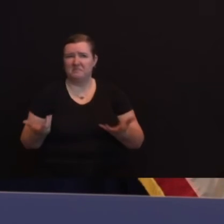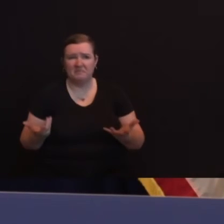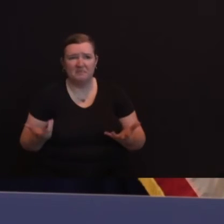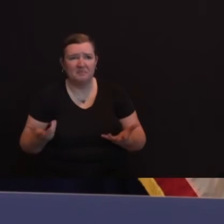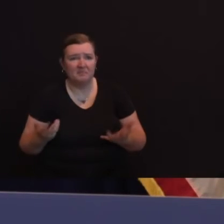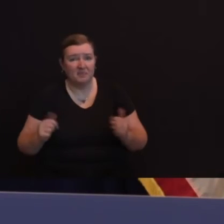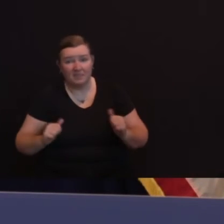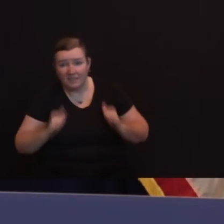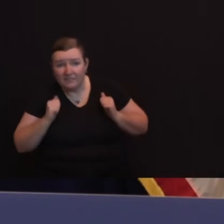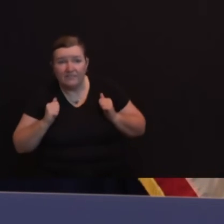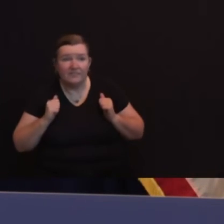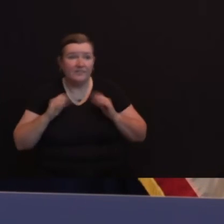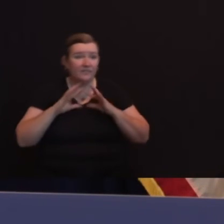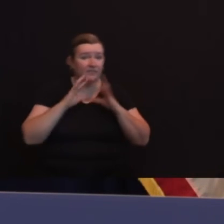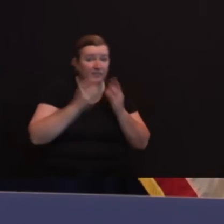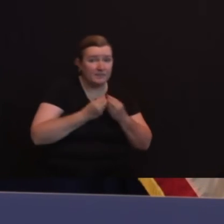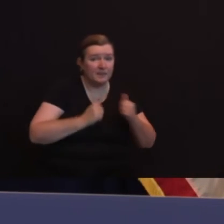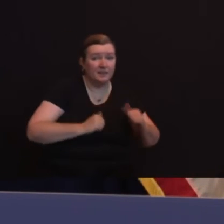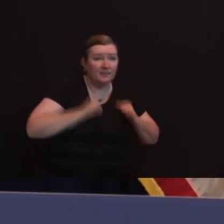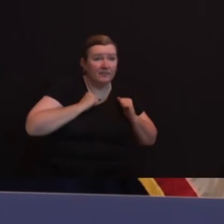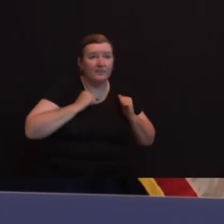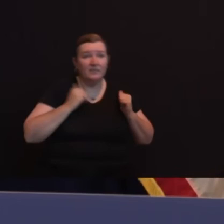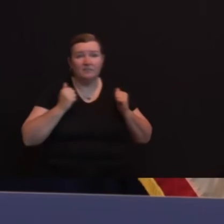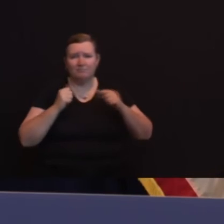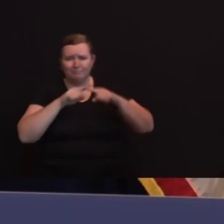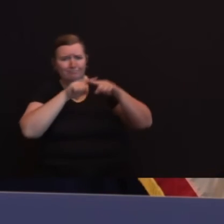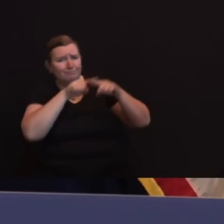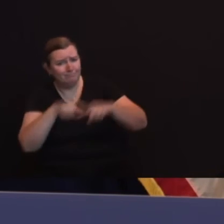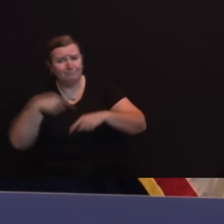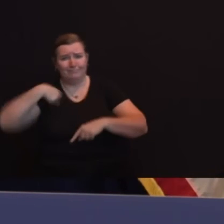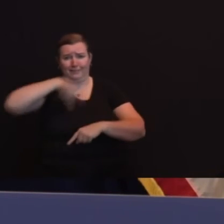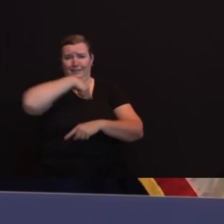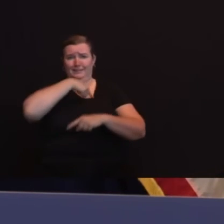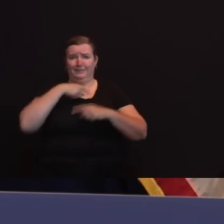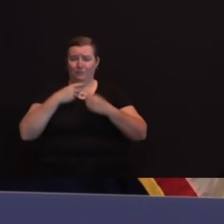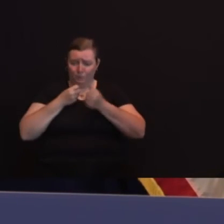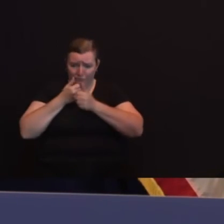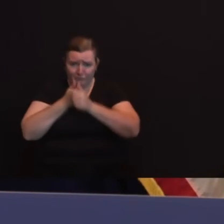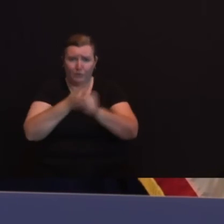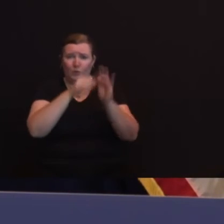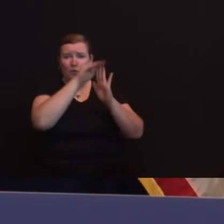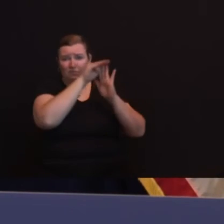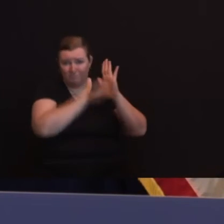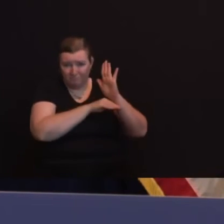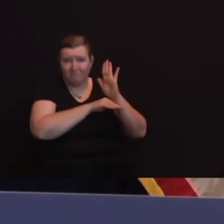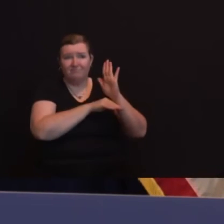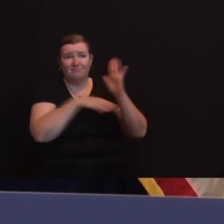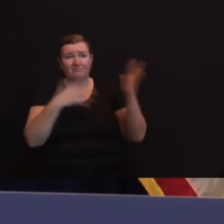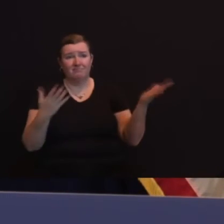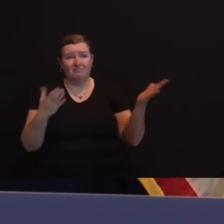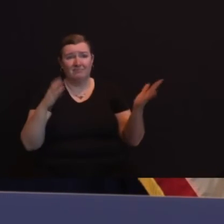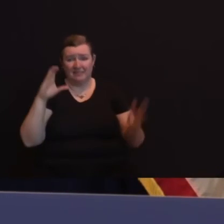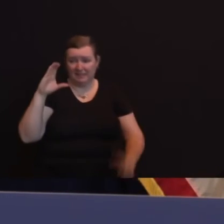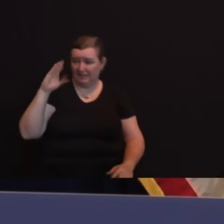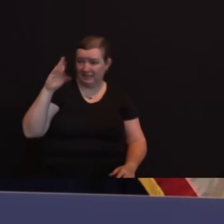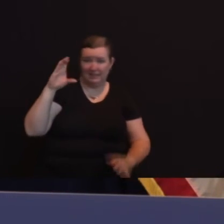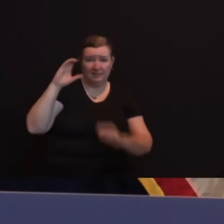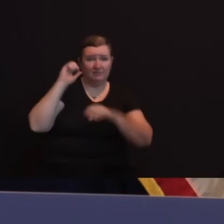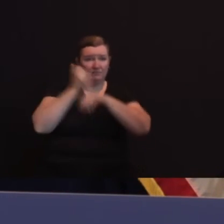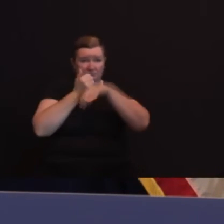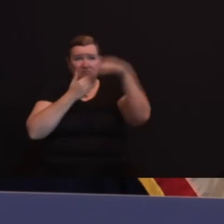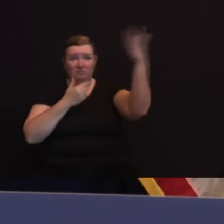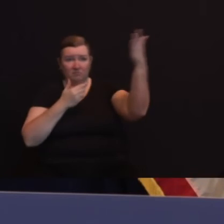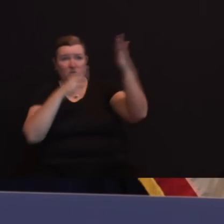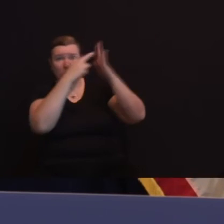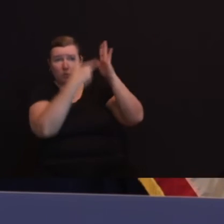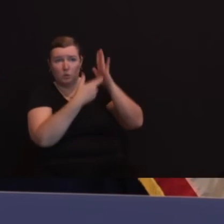it. CDC has put together guidance on holiday celebrations that residents should follow to protect their health and